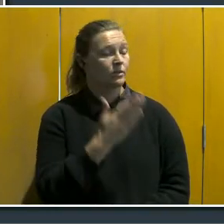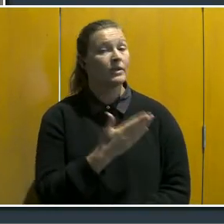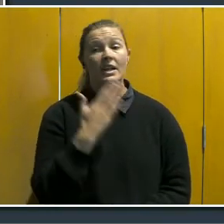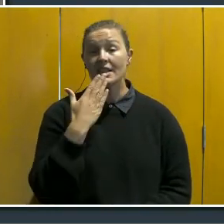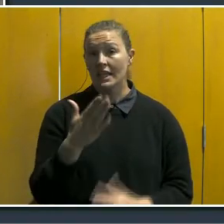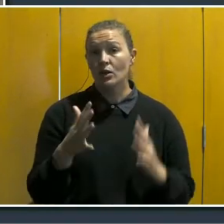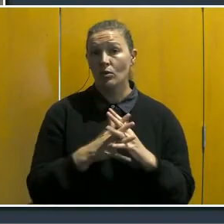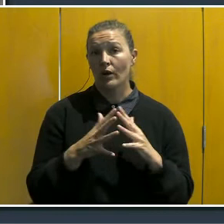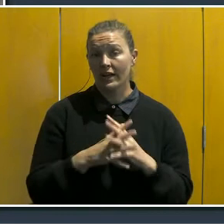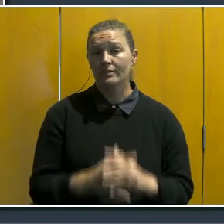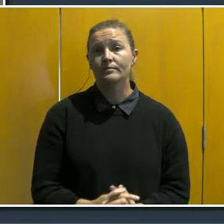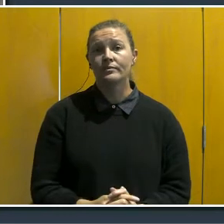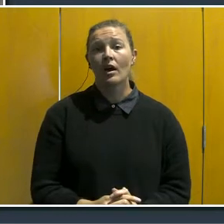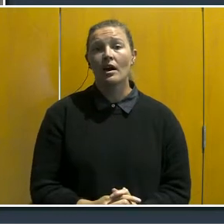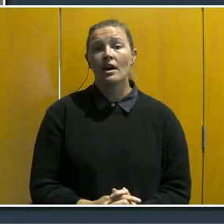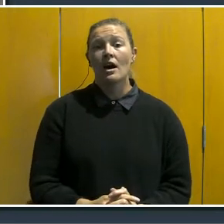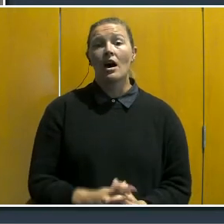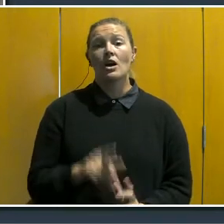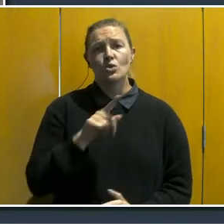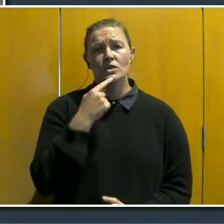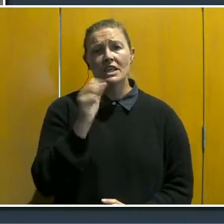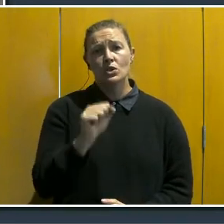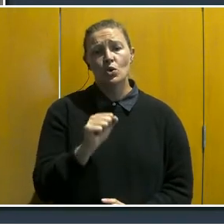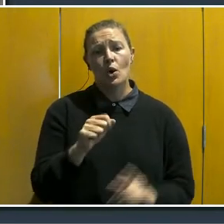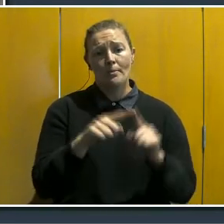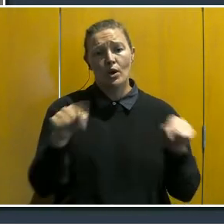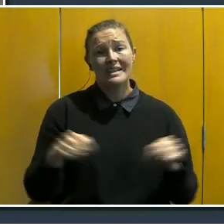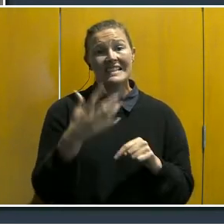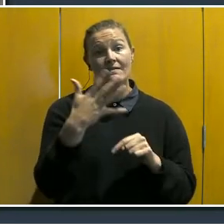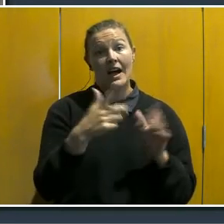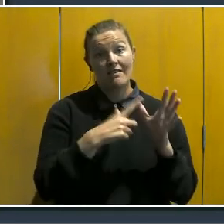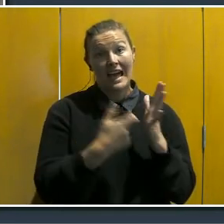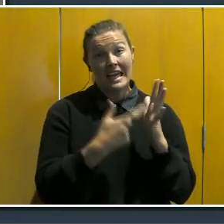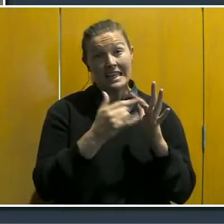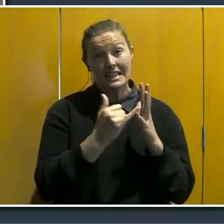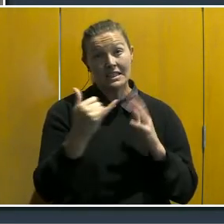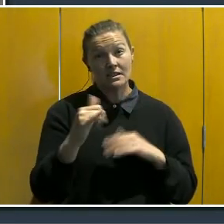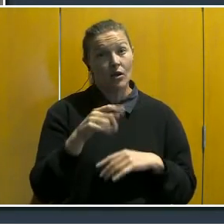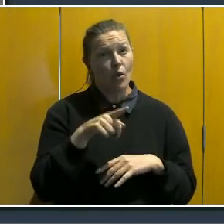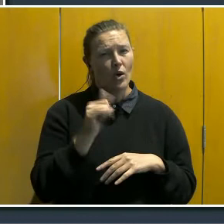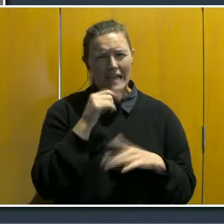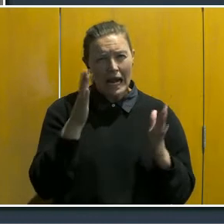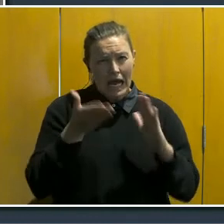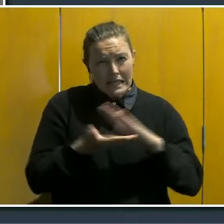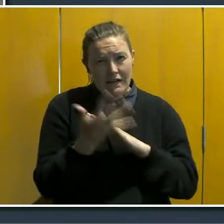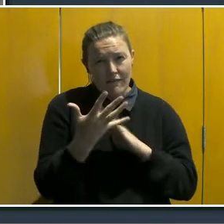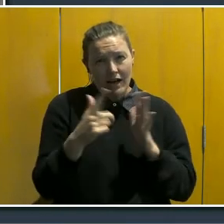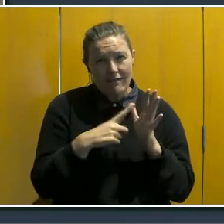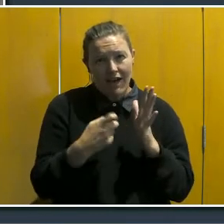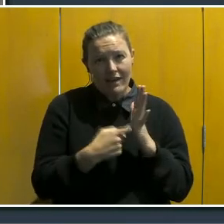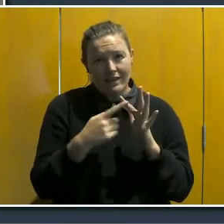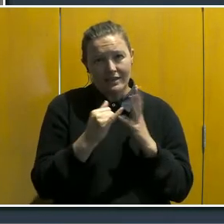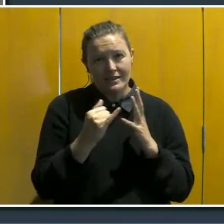I note you commented that your property is 5 acres. Is it slightly under 5 acres? Because 5 acres is